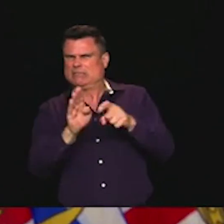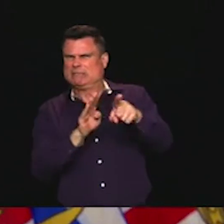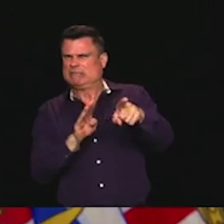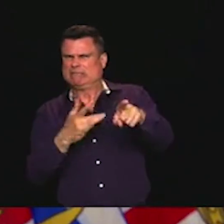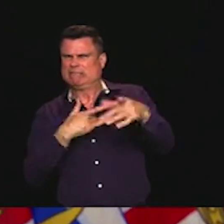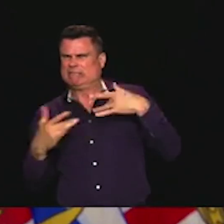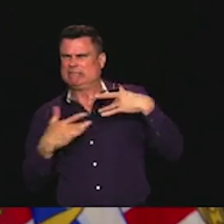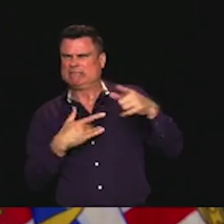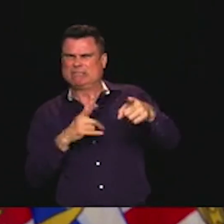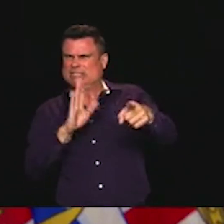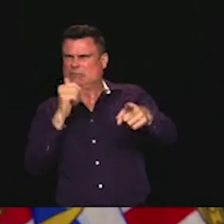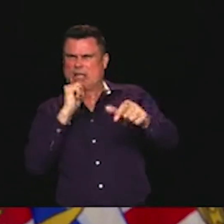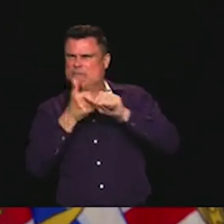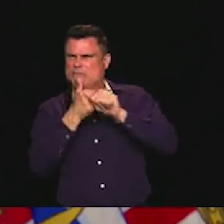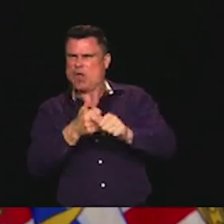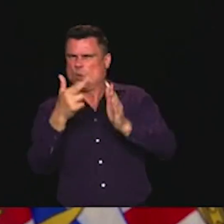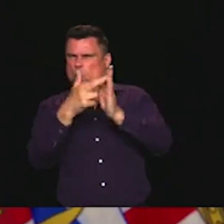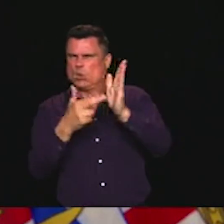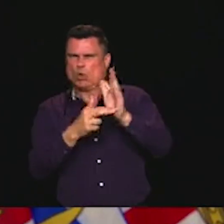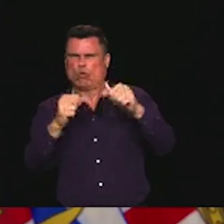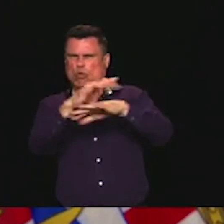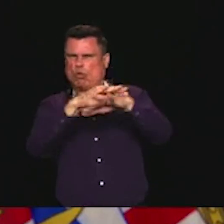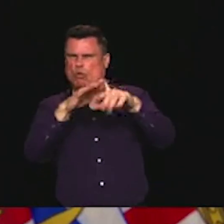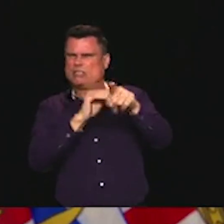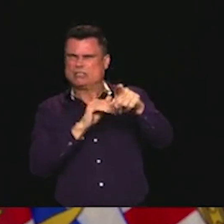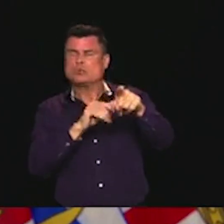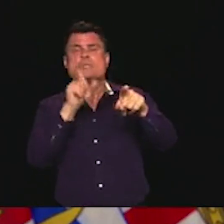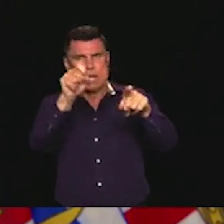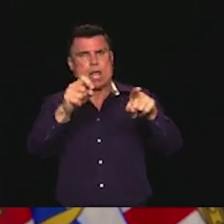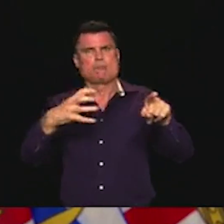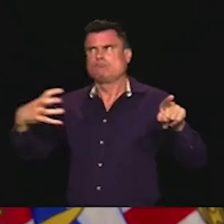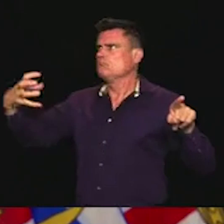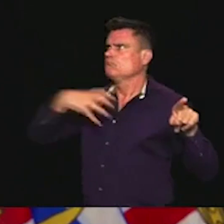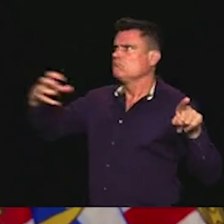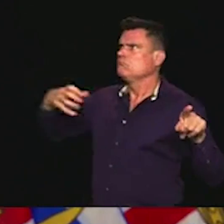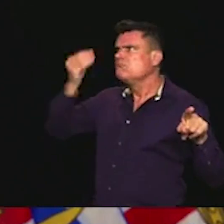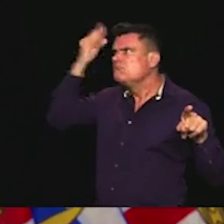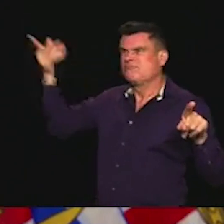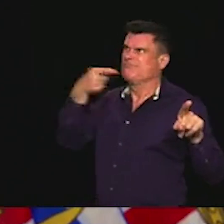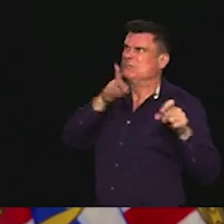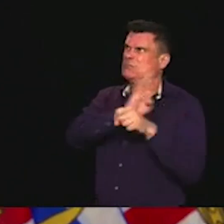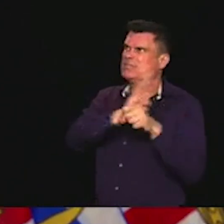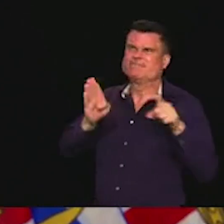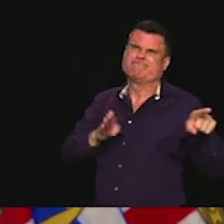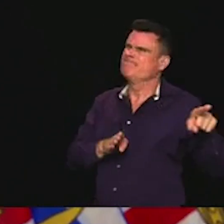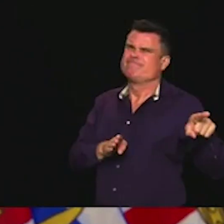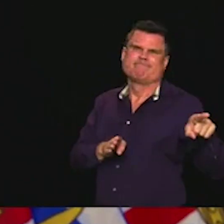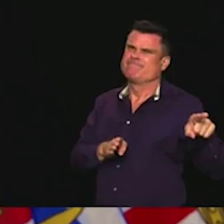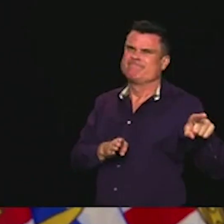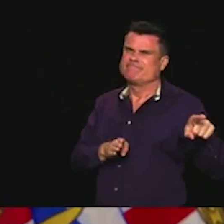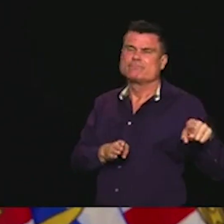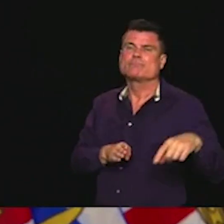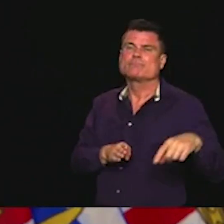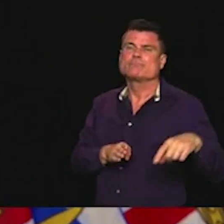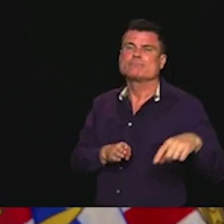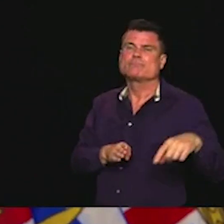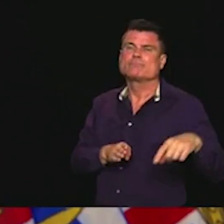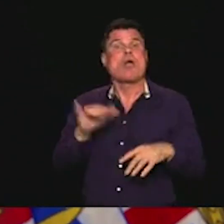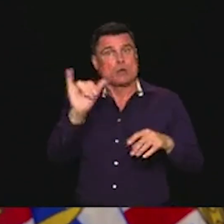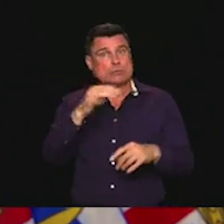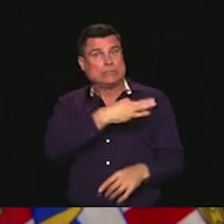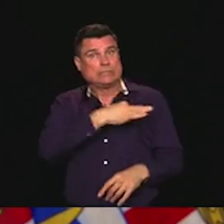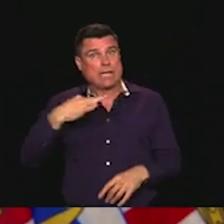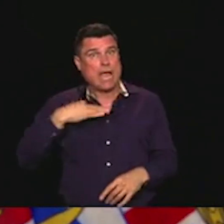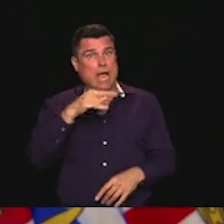can do inspections on a complaints basis. There's also, if you're an employee and has concerns, then you should talk to WorkSafe BC,